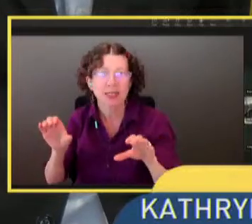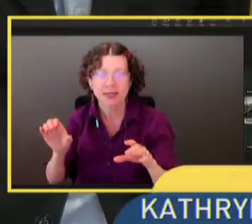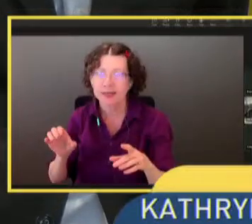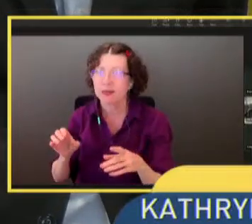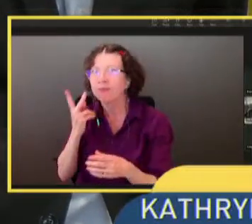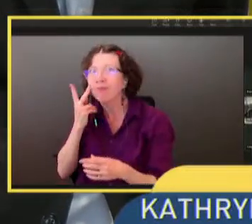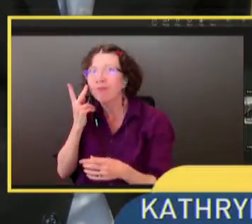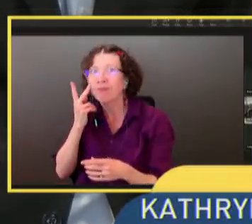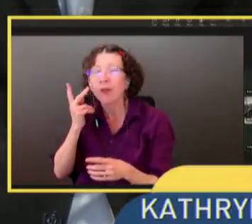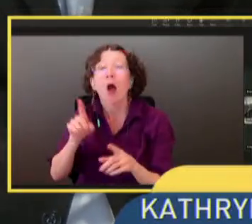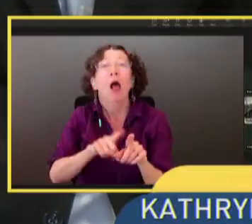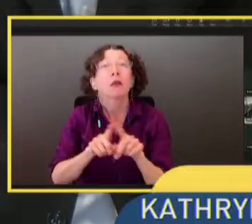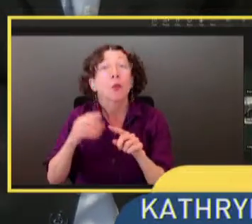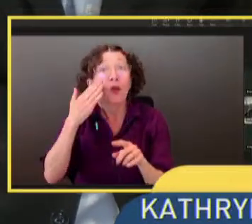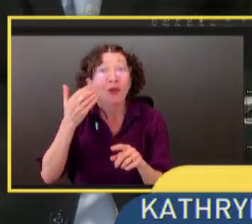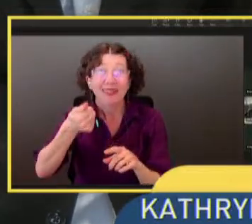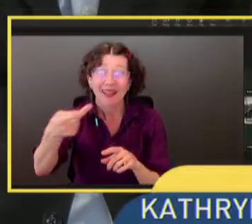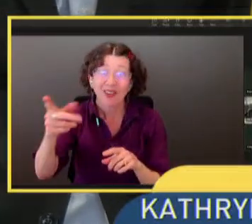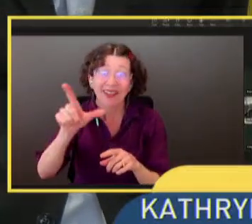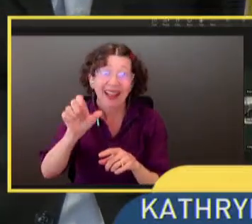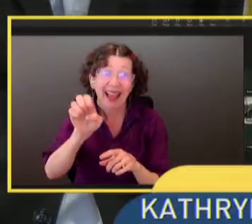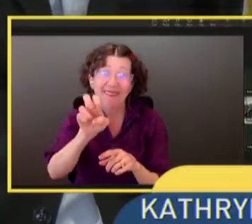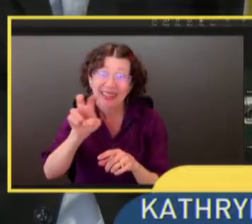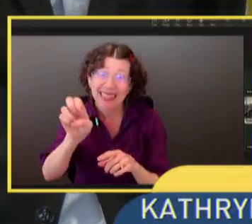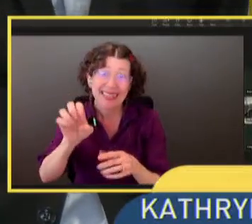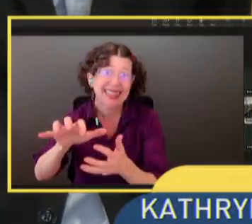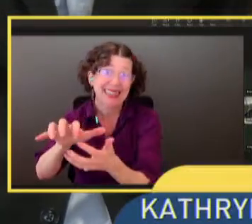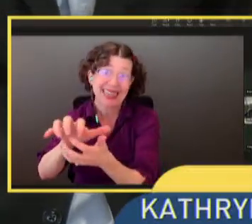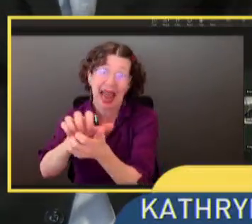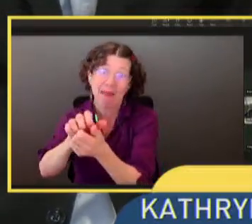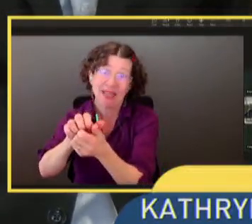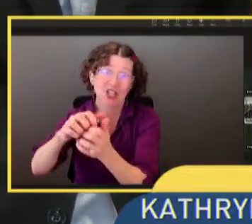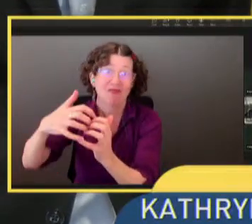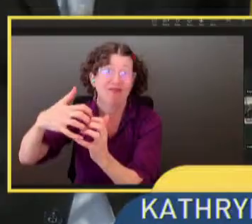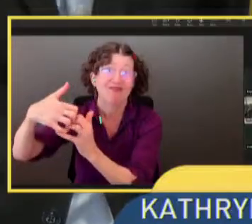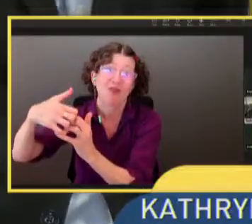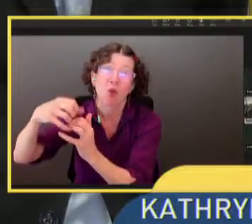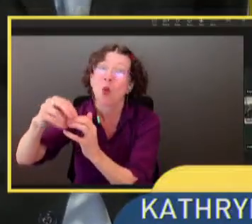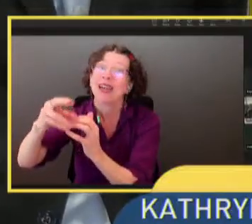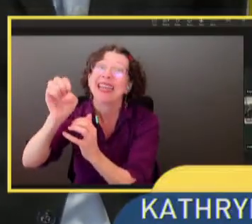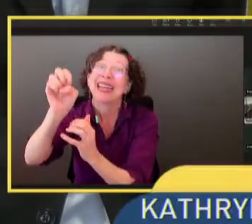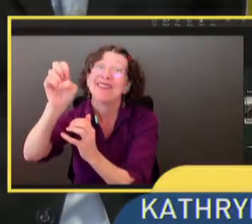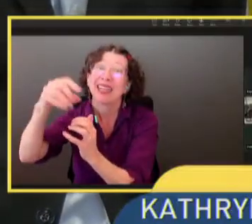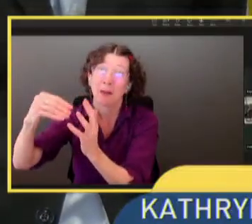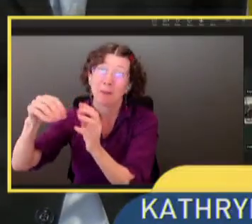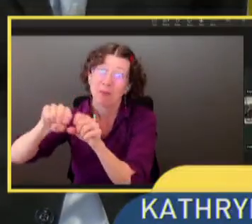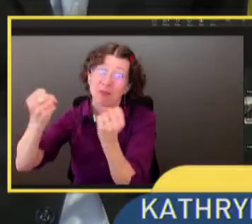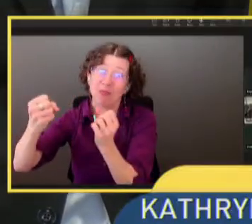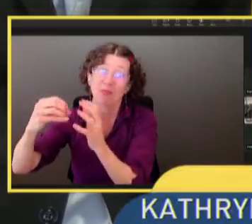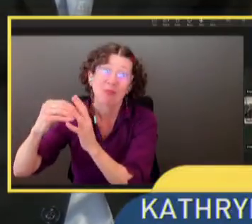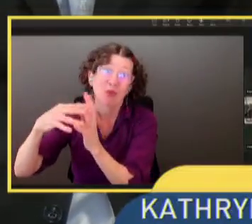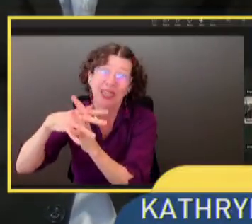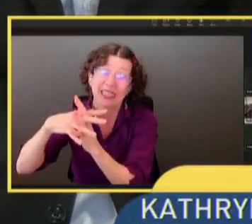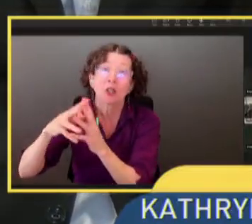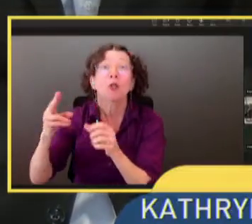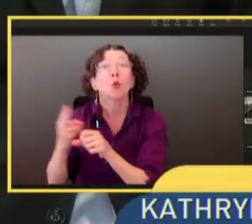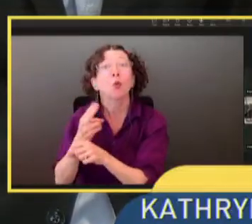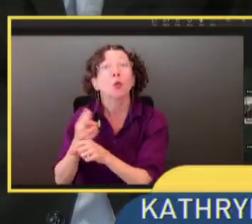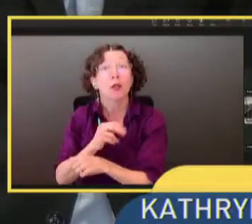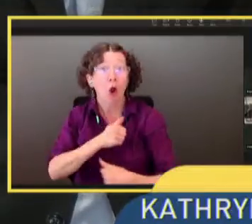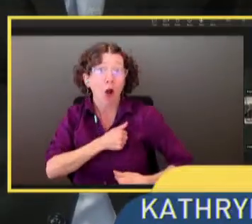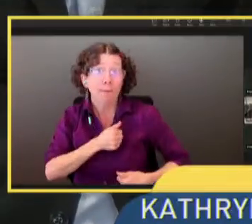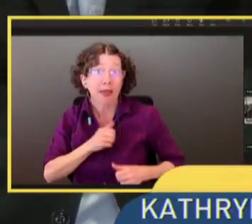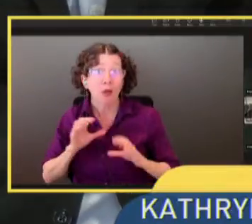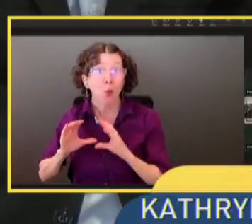monitored closely by our local partners. We will continue to coordinate with them on potential emergency actions. We